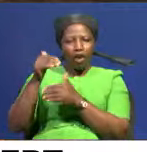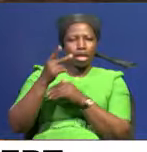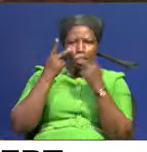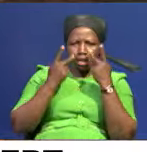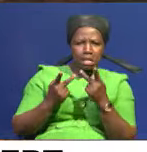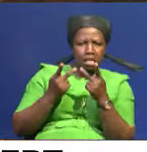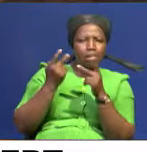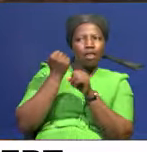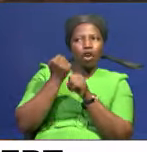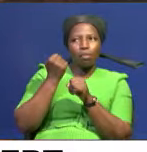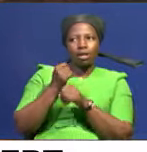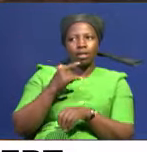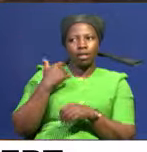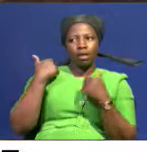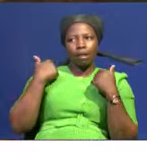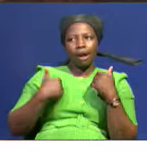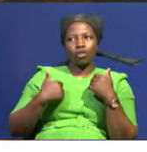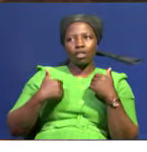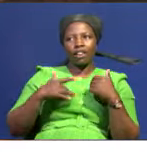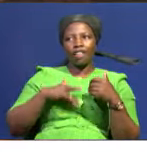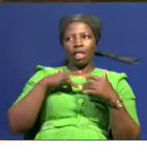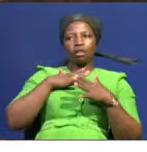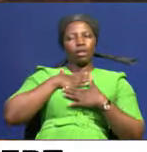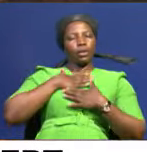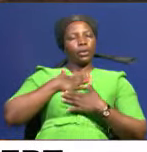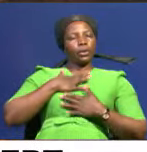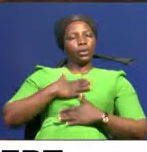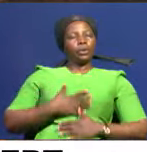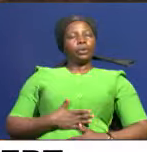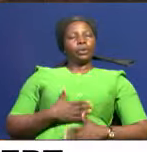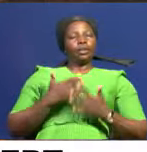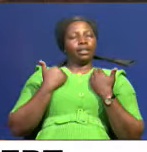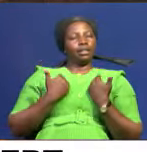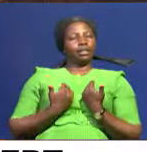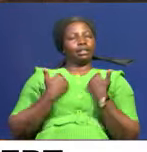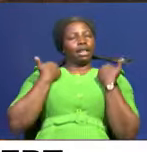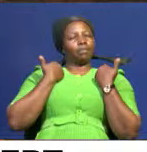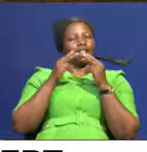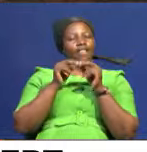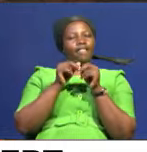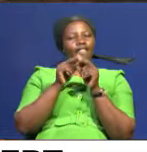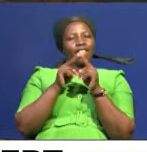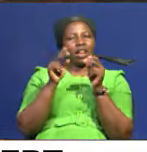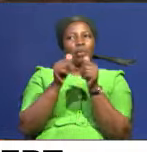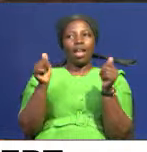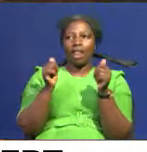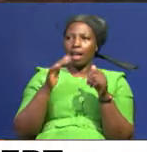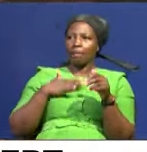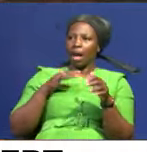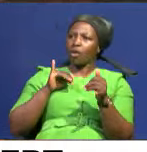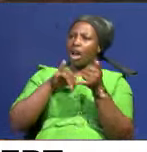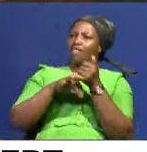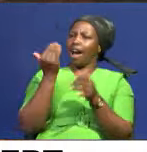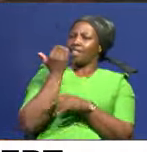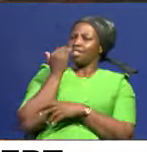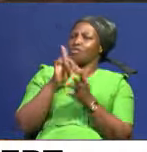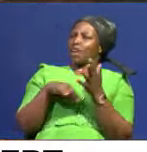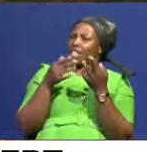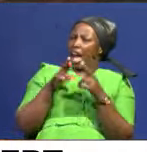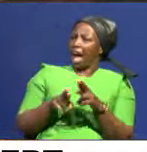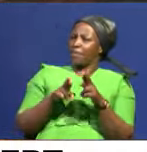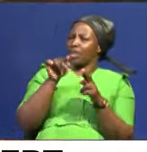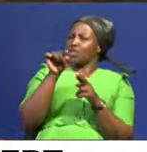and slept very well. And my wife asked what had happened that I slept so well. I told her I was